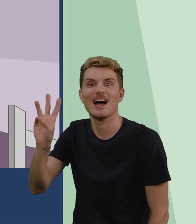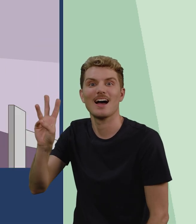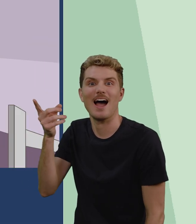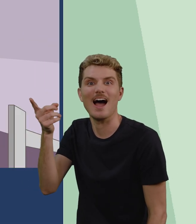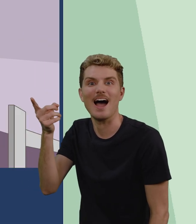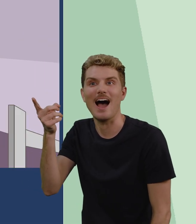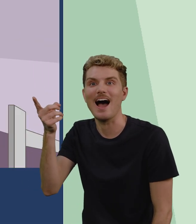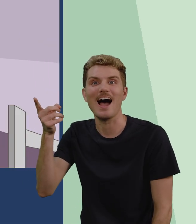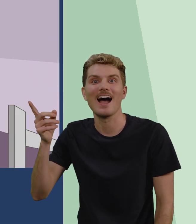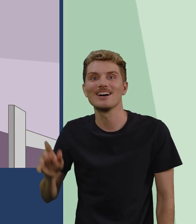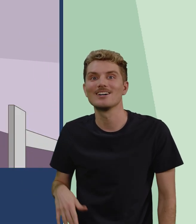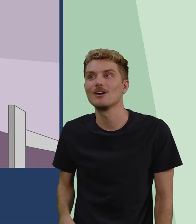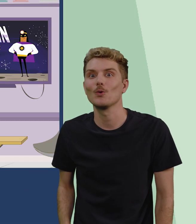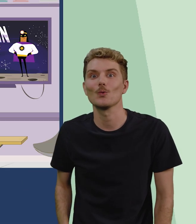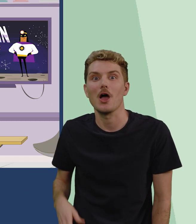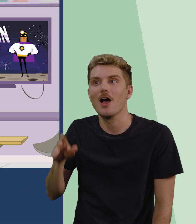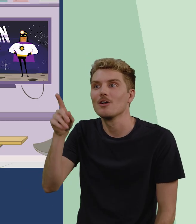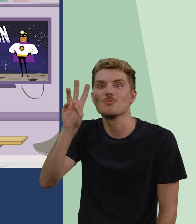Wax!